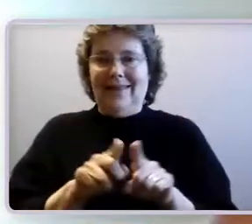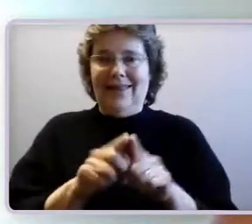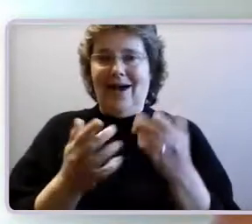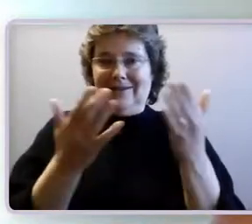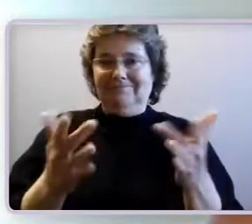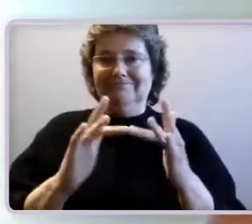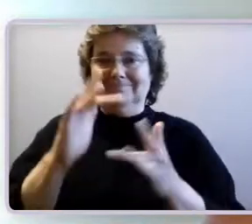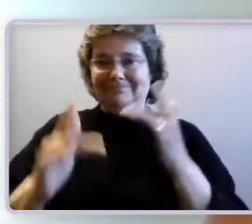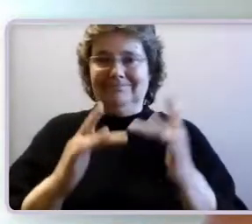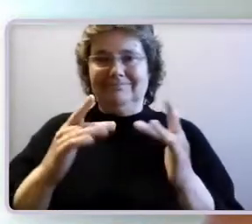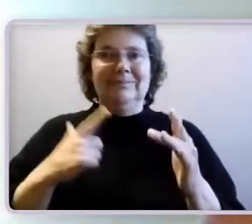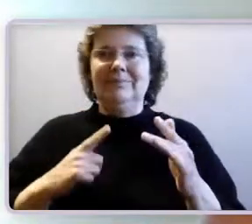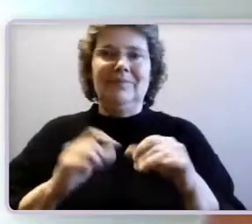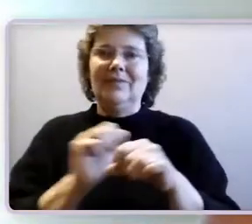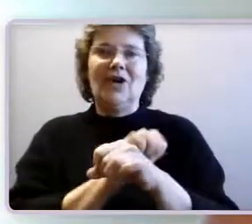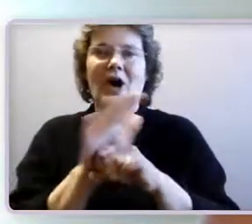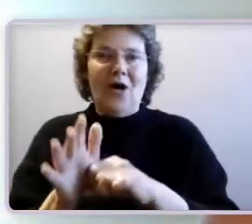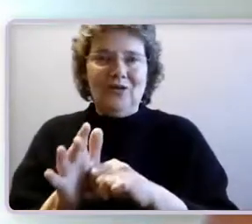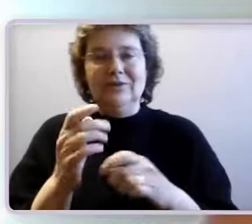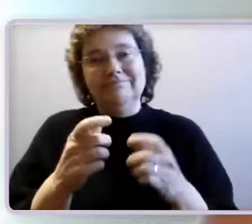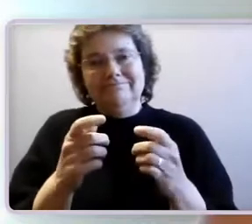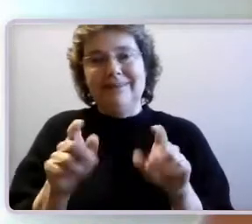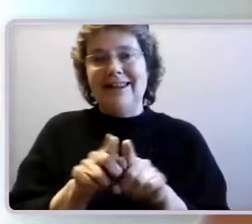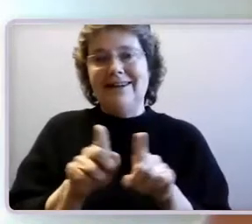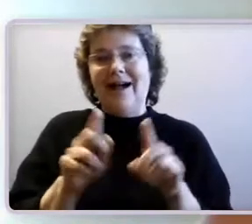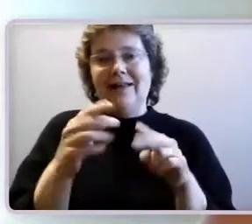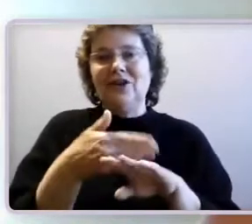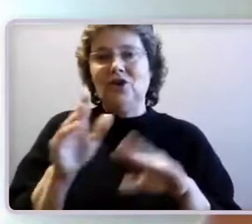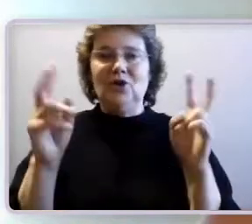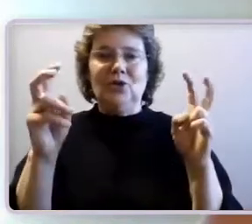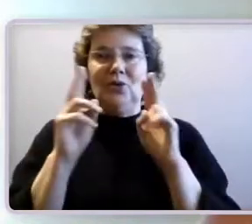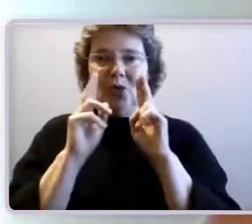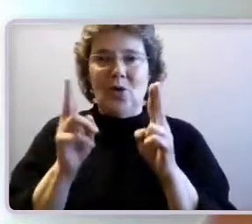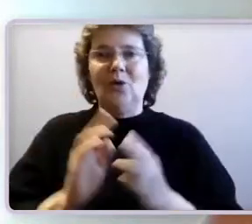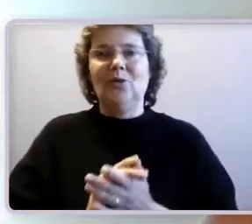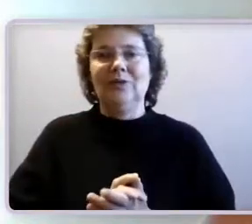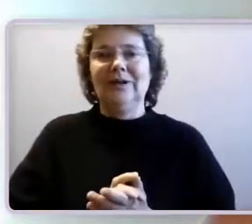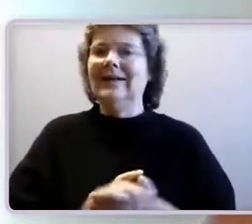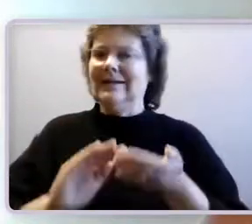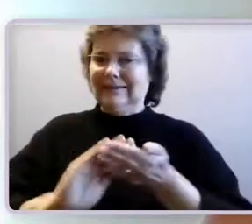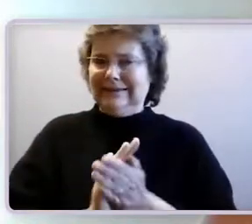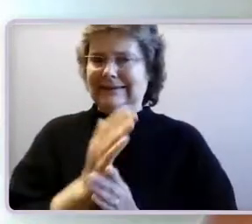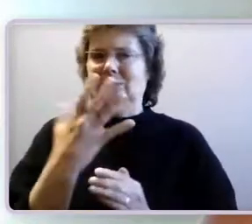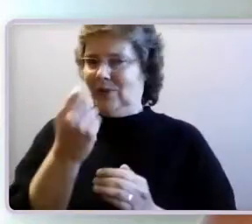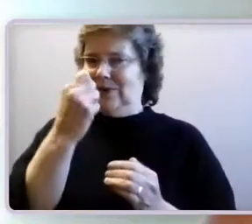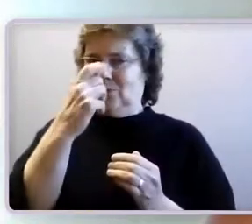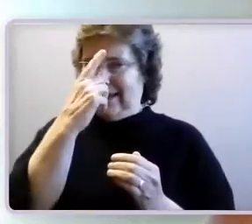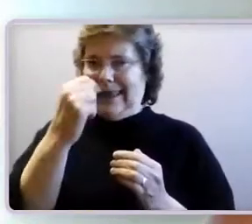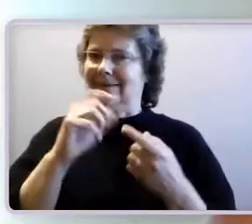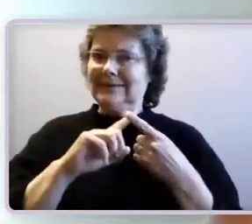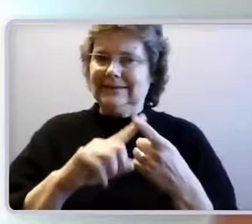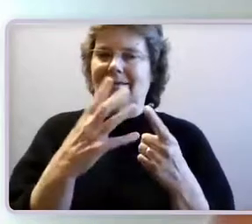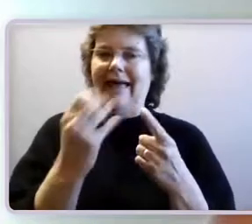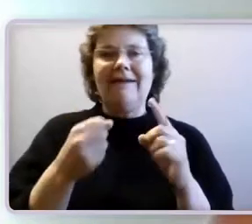COVID-19. We are pleased to be able to still bring the advocacy sector conversation to you safely and